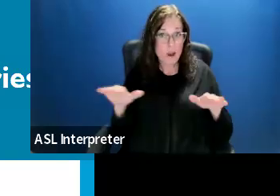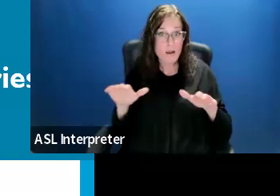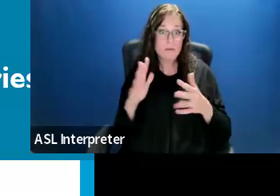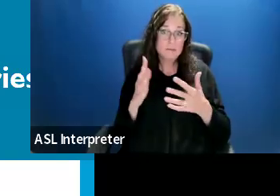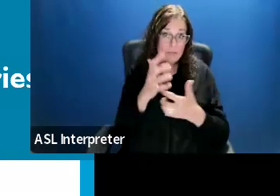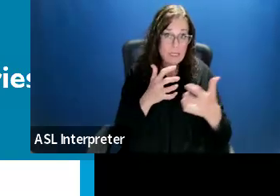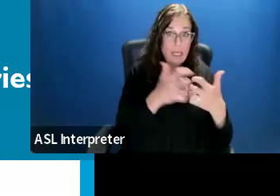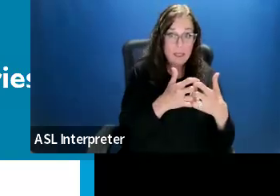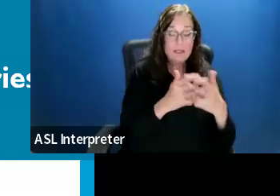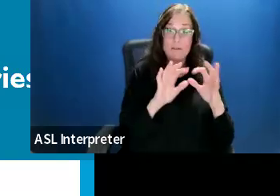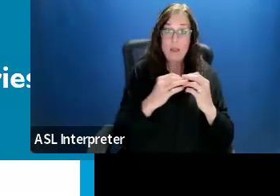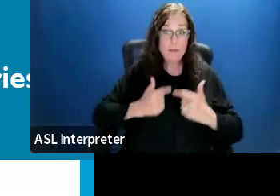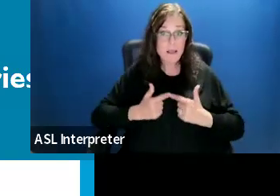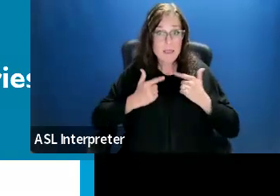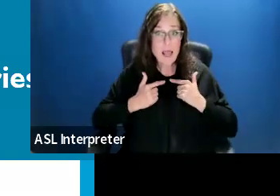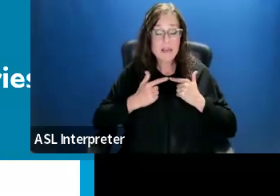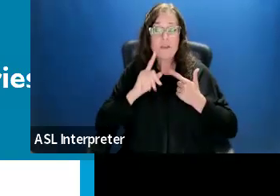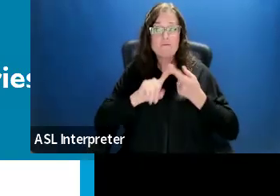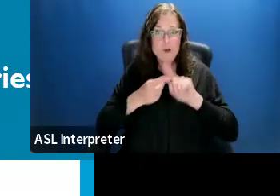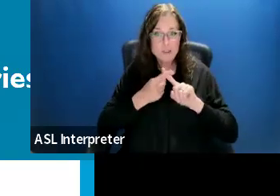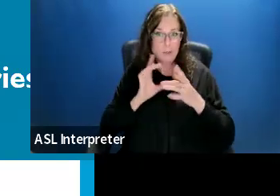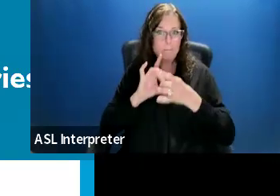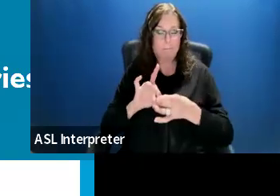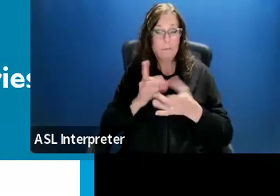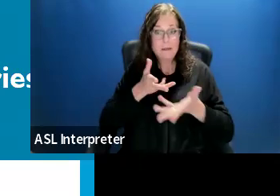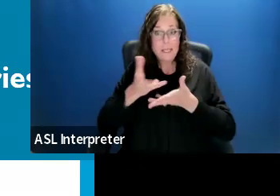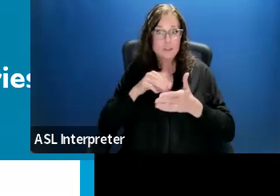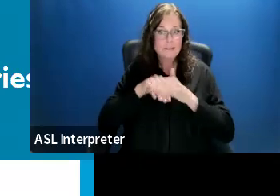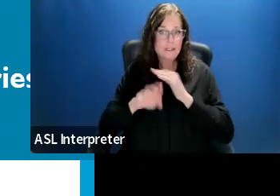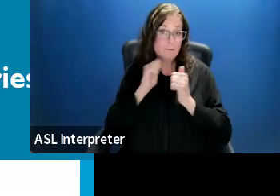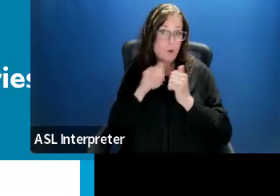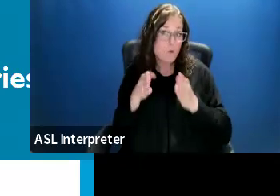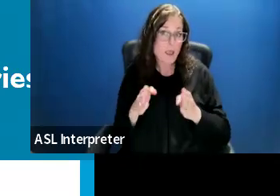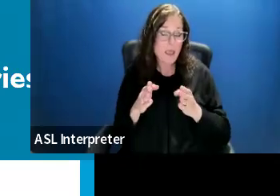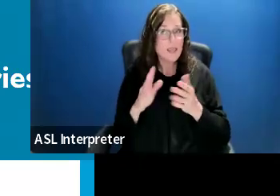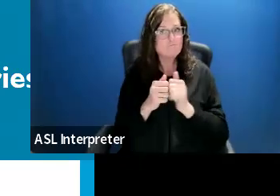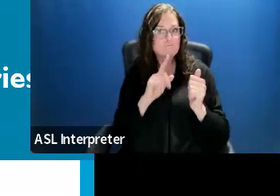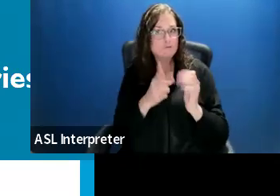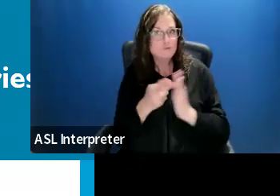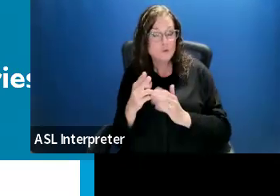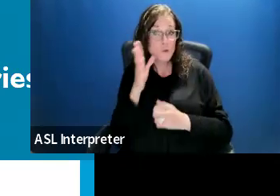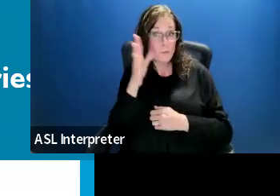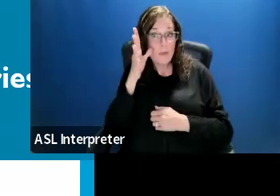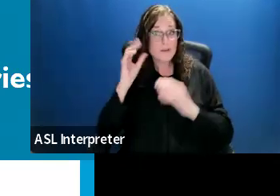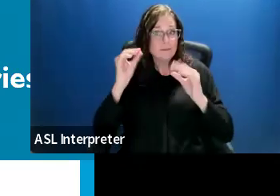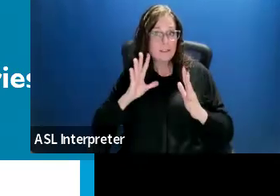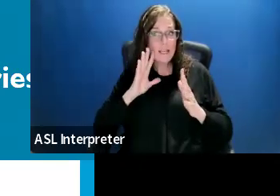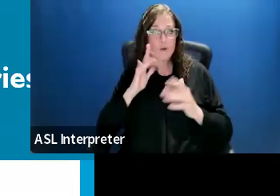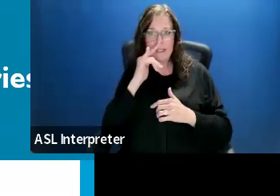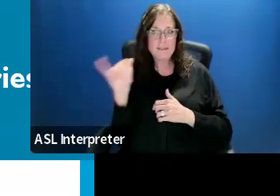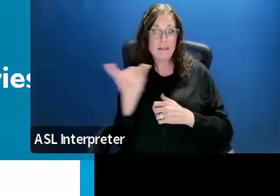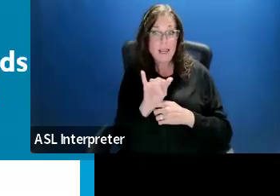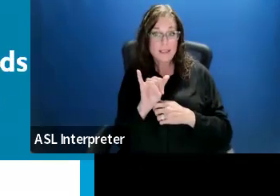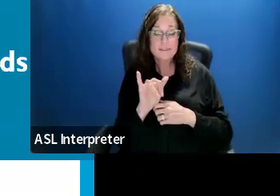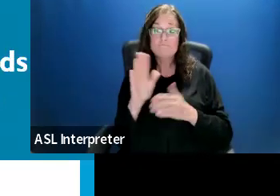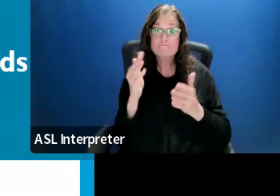fitting in, family life, and friendship in an engaging, accessible way that will ring true to parents, educators, and kids alike.